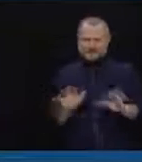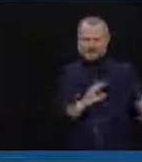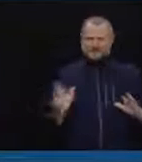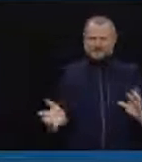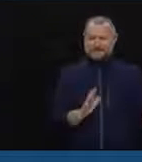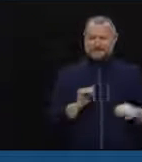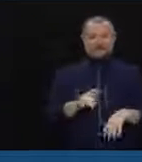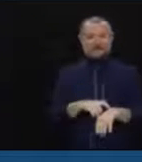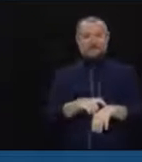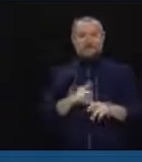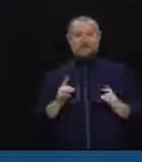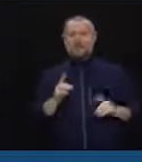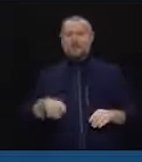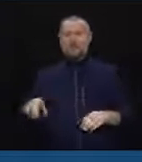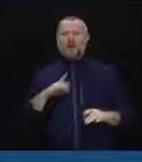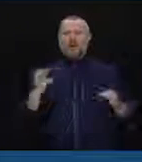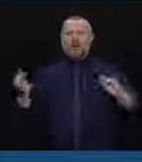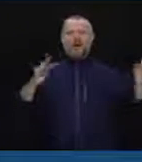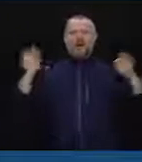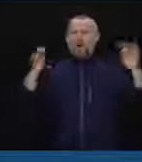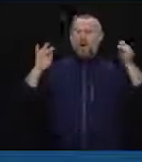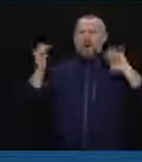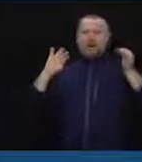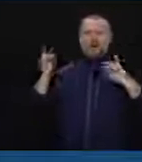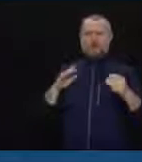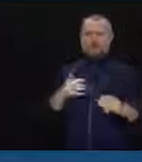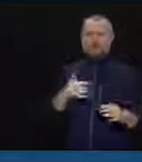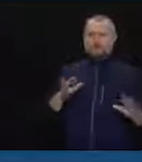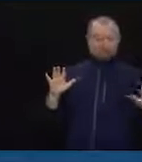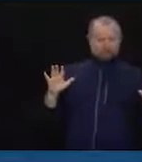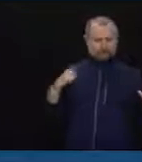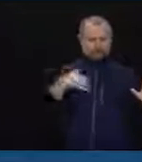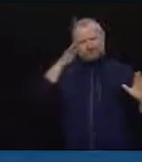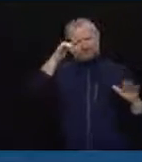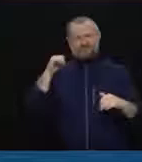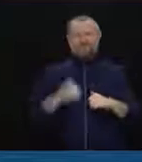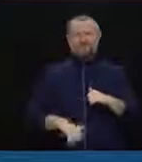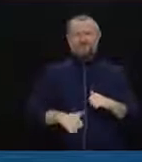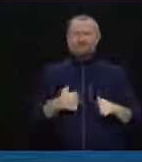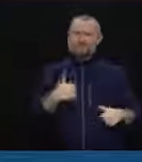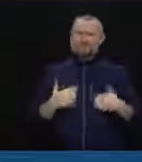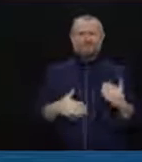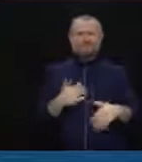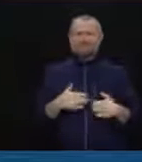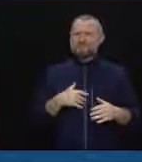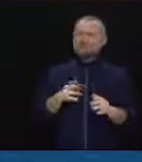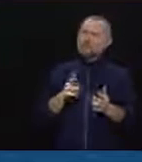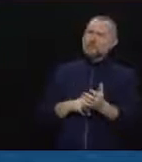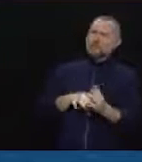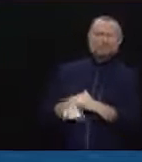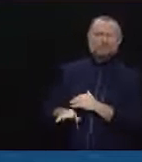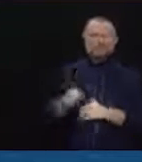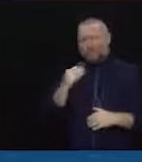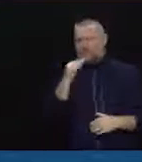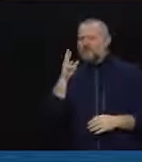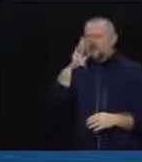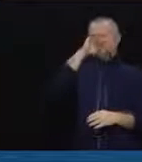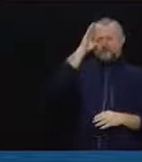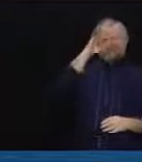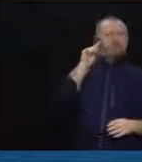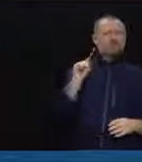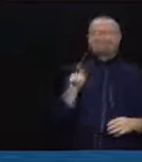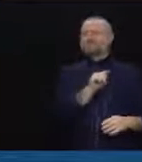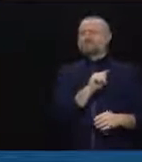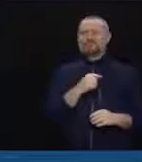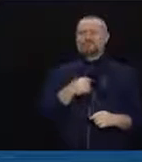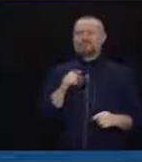who enters a hospital or a nursing facility or any medical center should have the knowledge that they will not contract